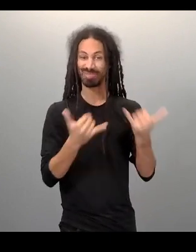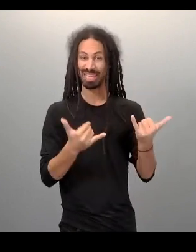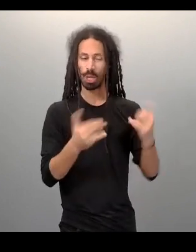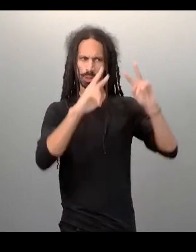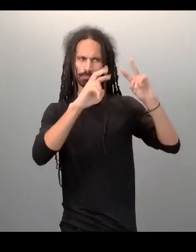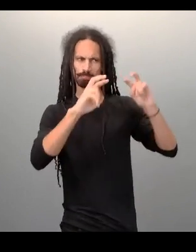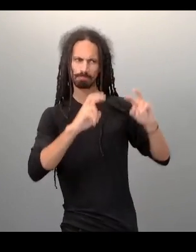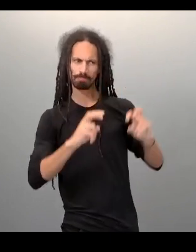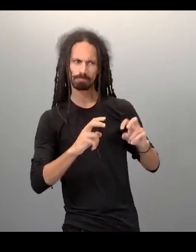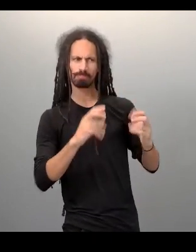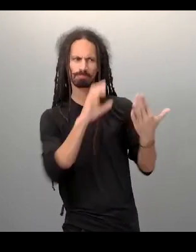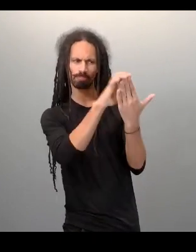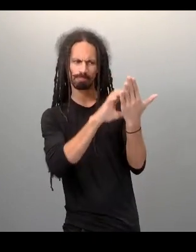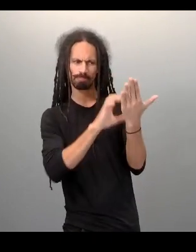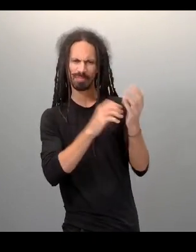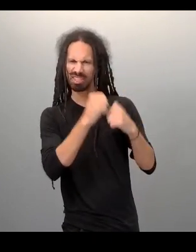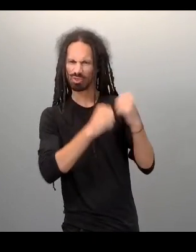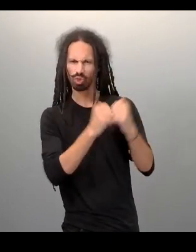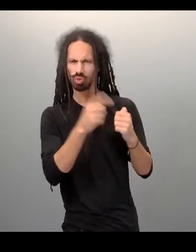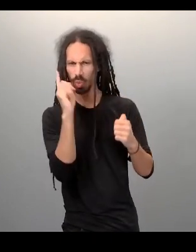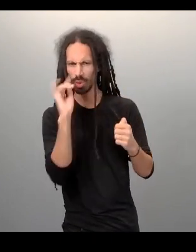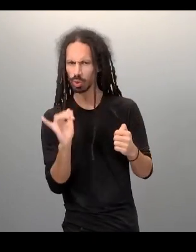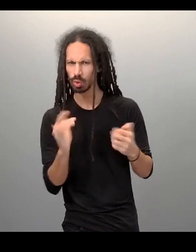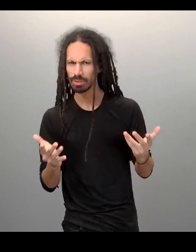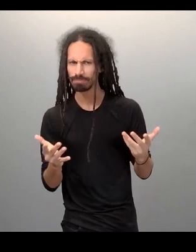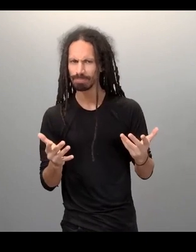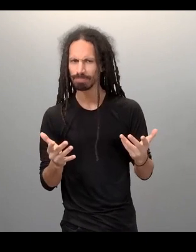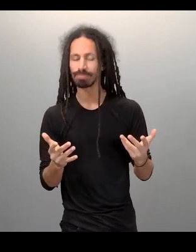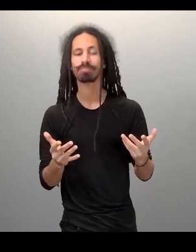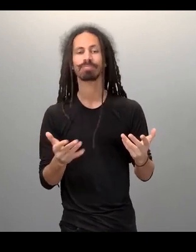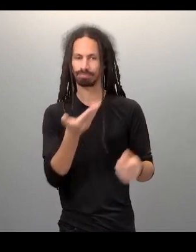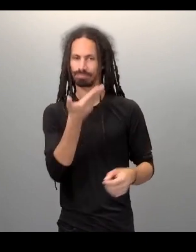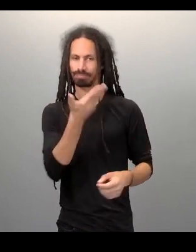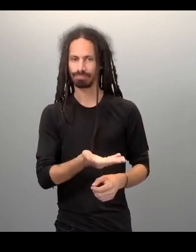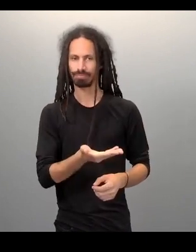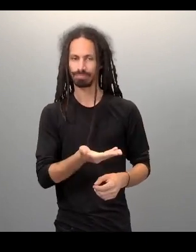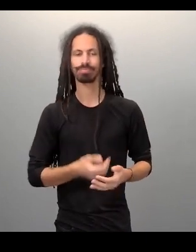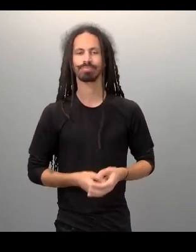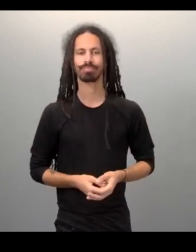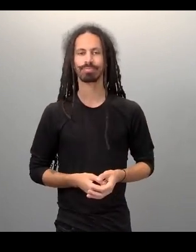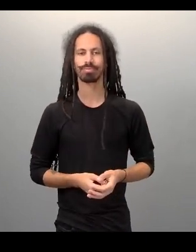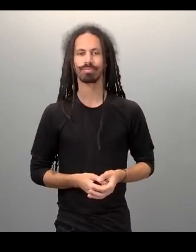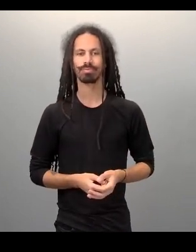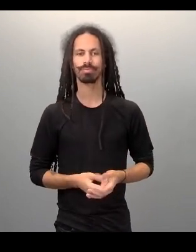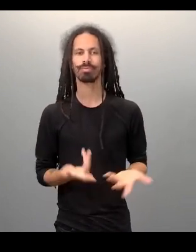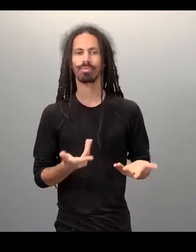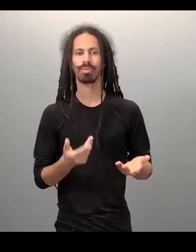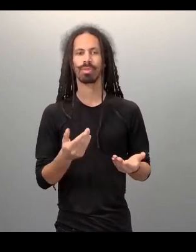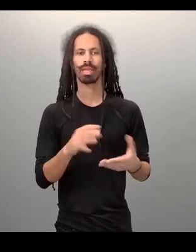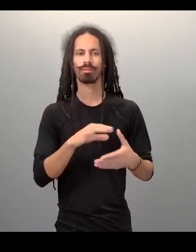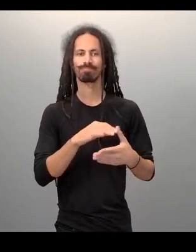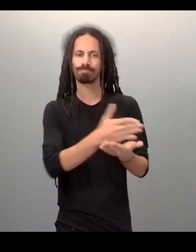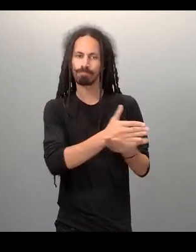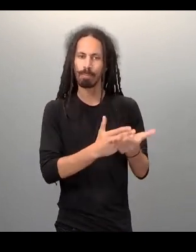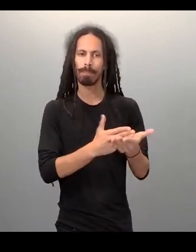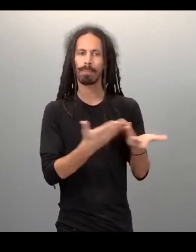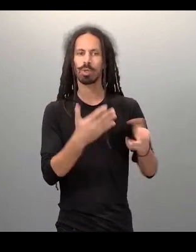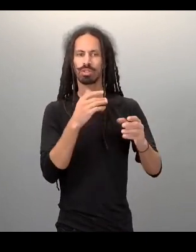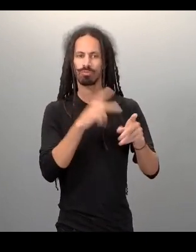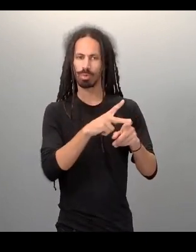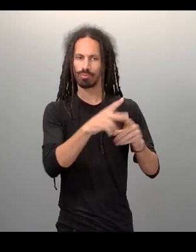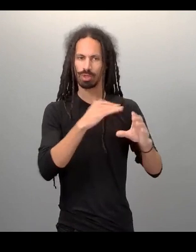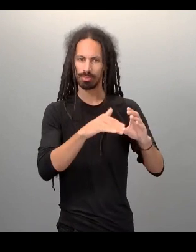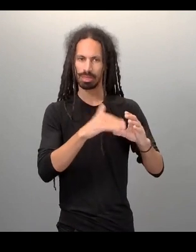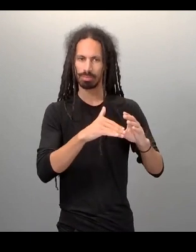what is that structure. So we here have components of a professional email. We have a subject